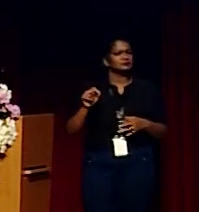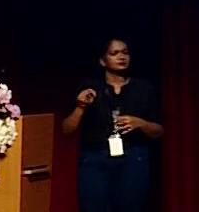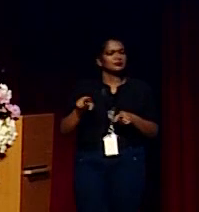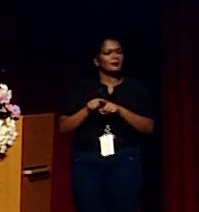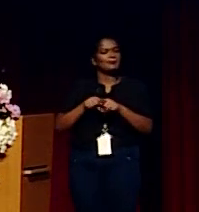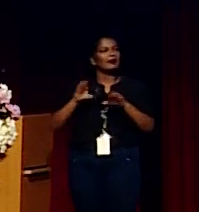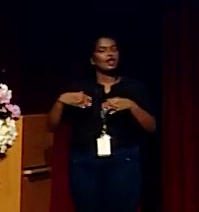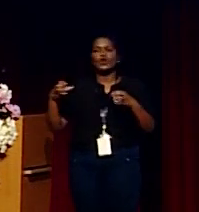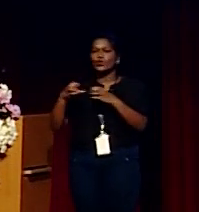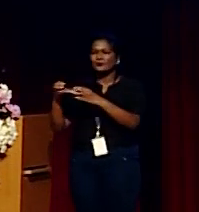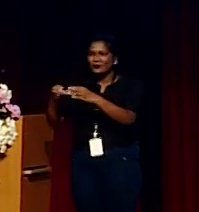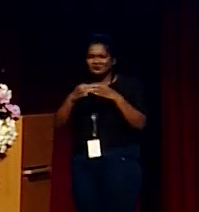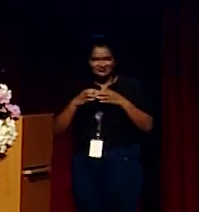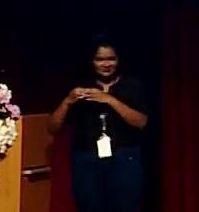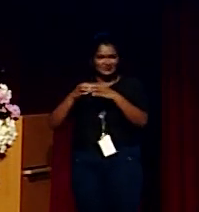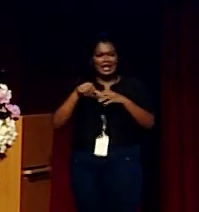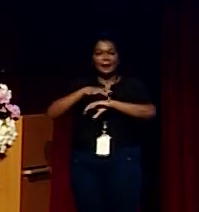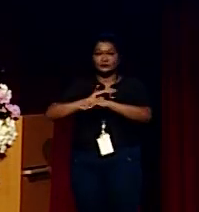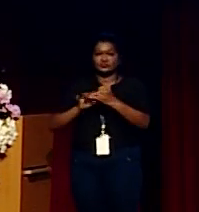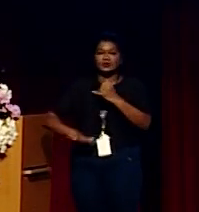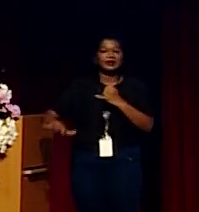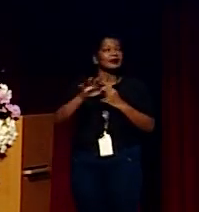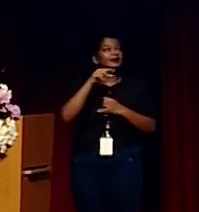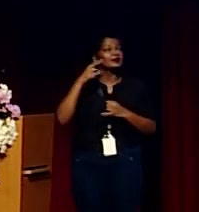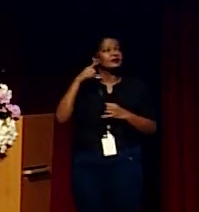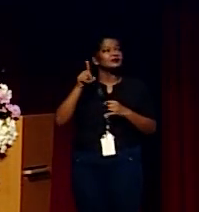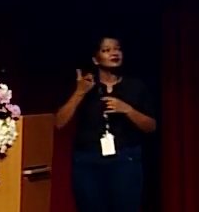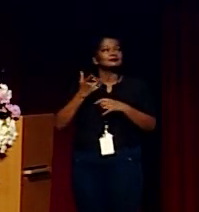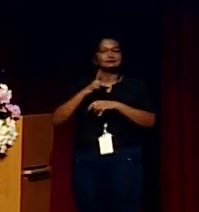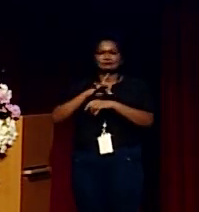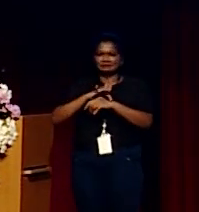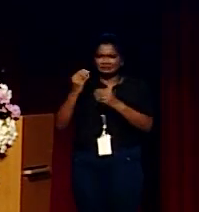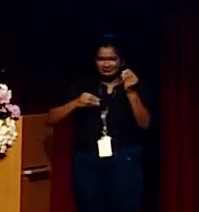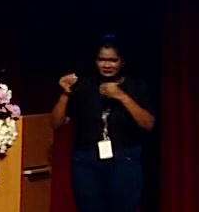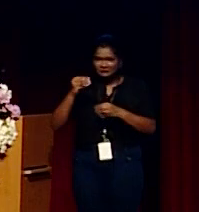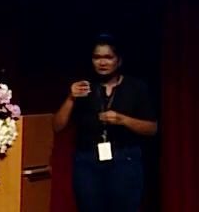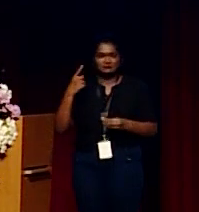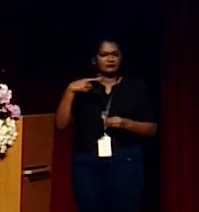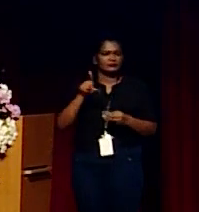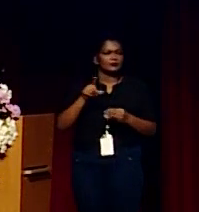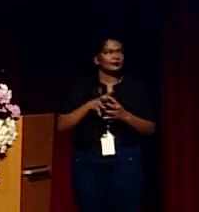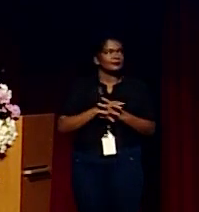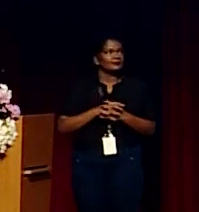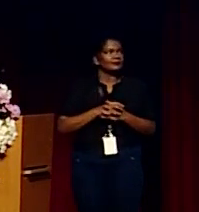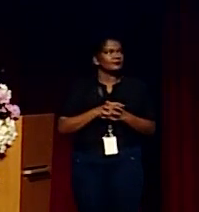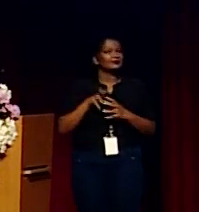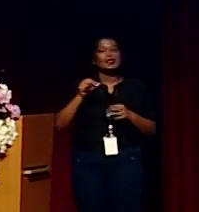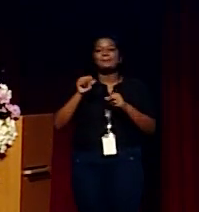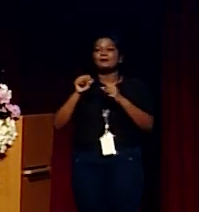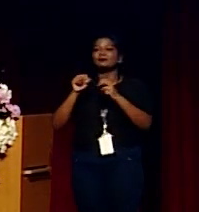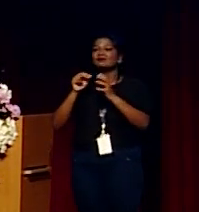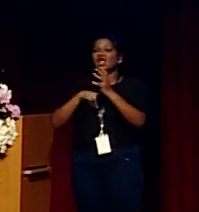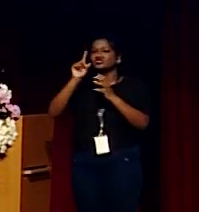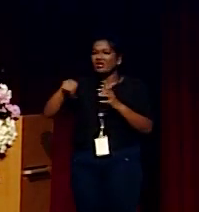Royal Chemistry Society, and I think it's called ChemSpider. There's others from the National Institute